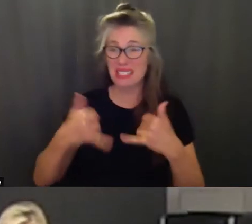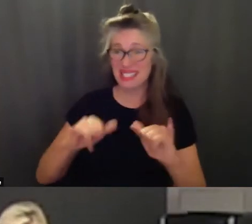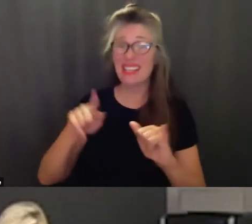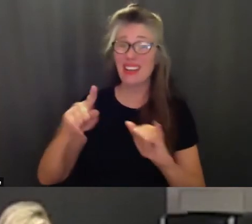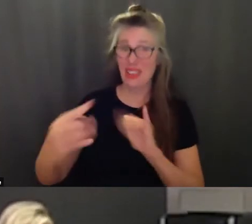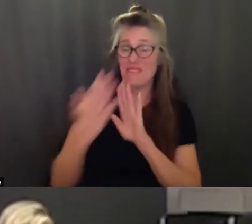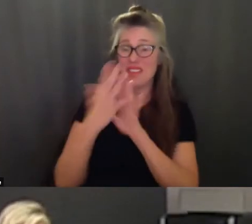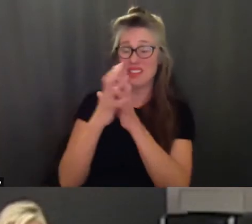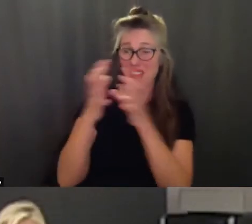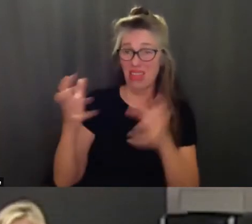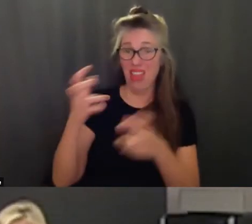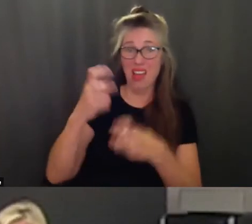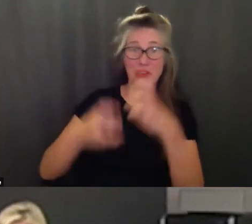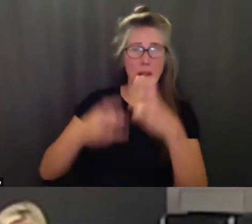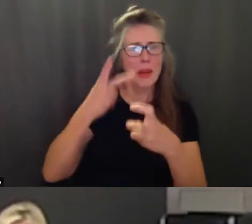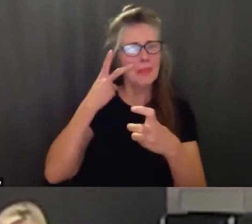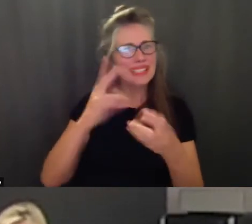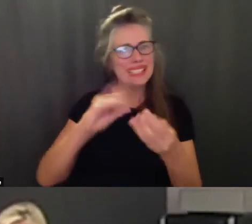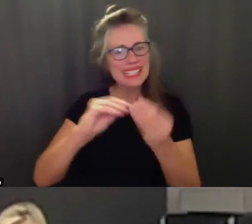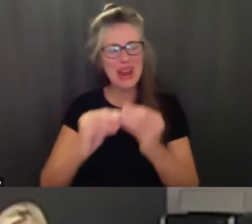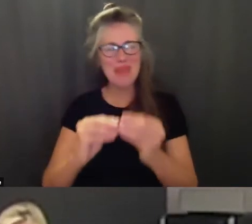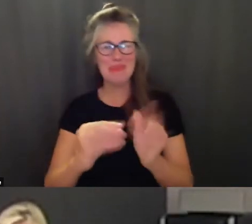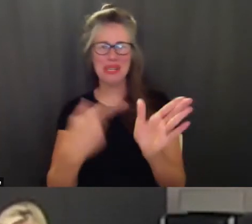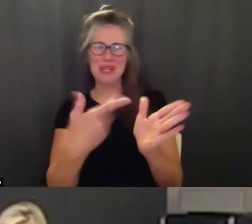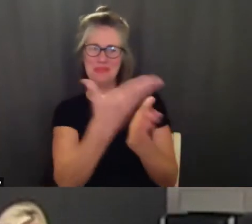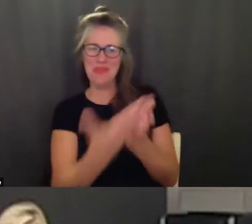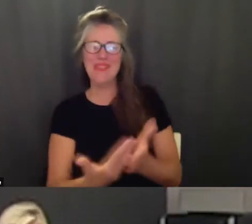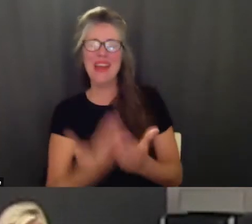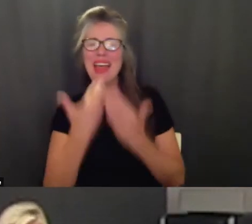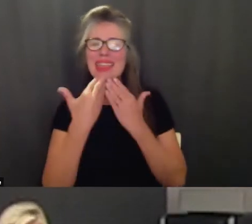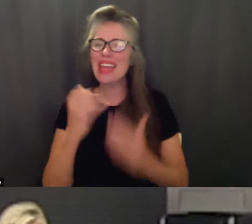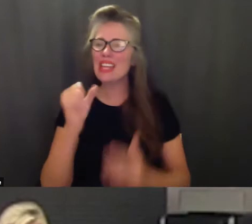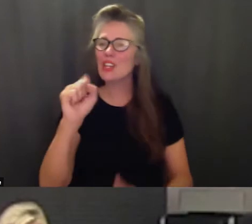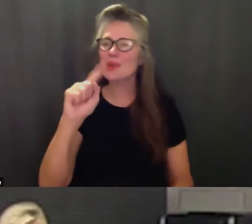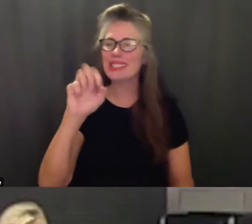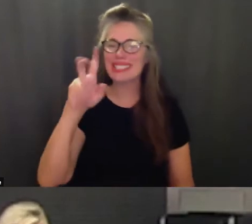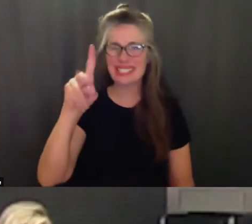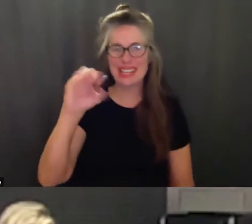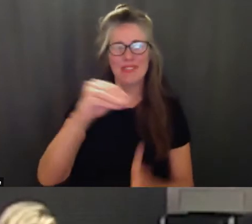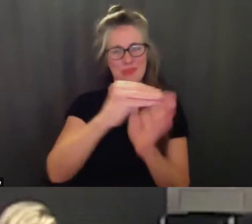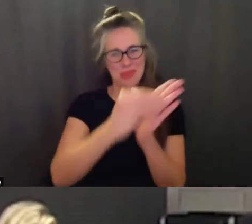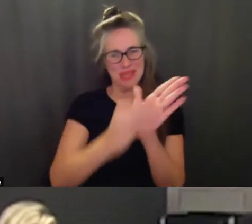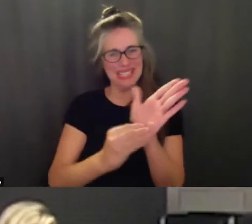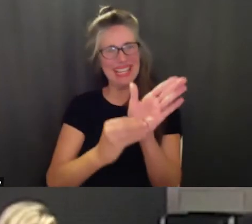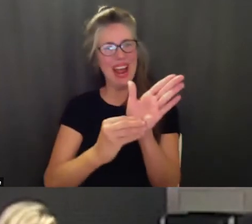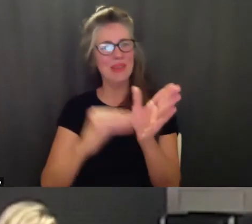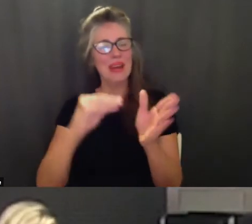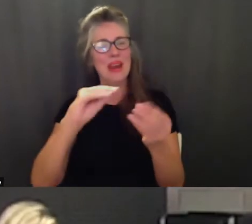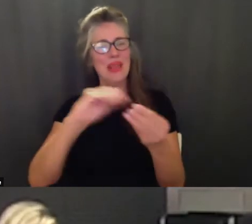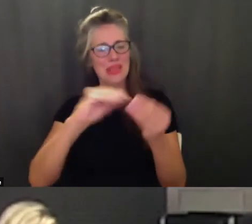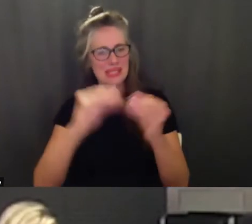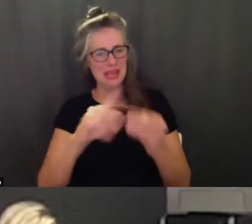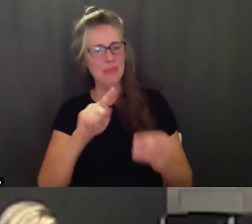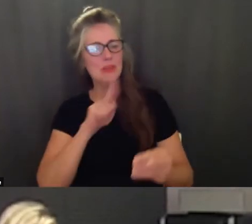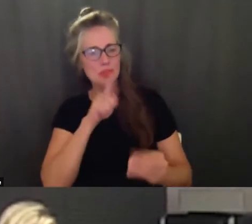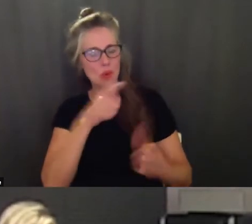seeing these numbers so clearly laid out, and thank you, Steve, for that, is just a validation of the hard work that went in and that